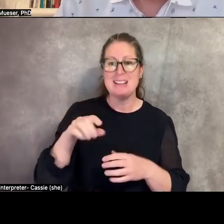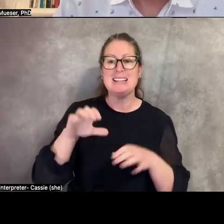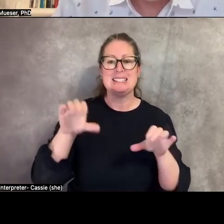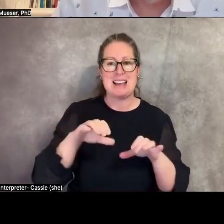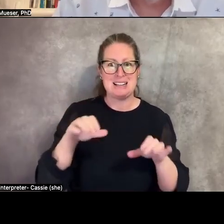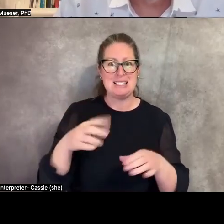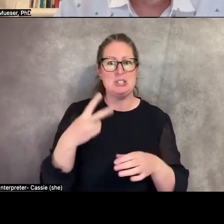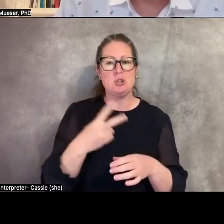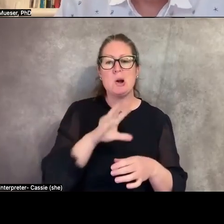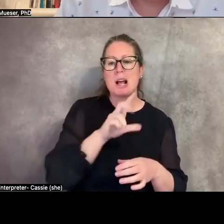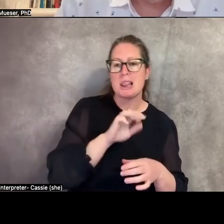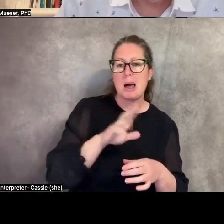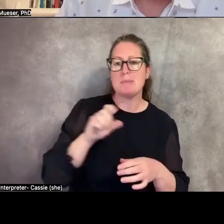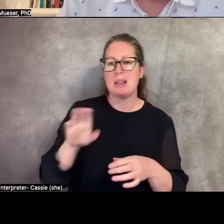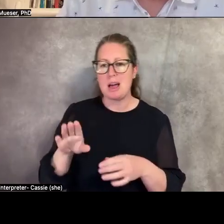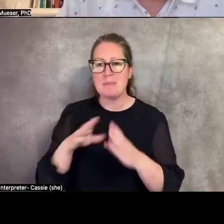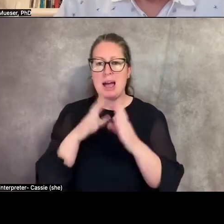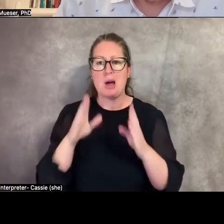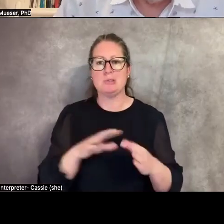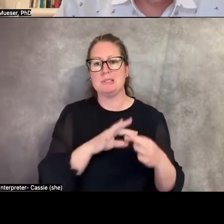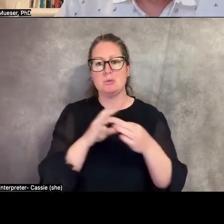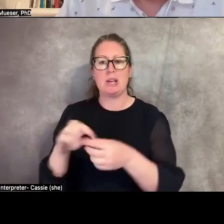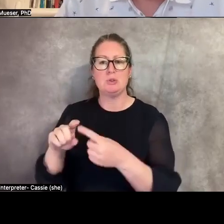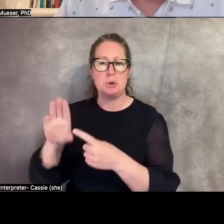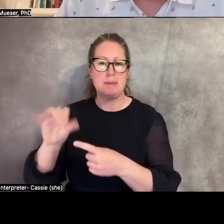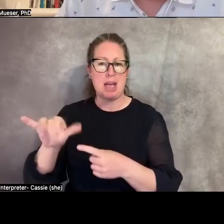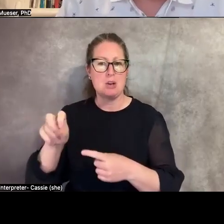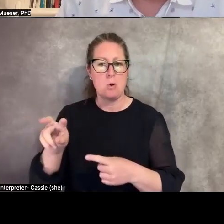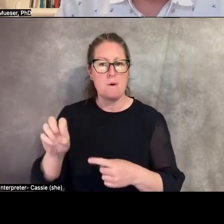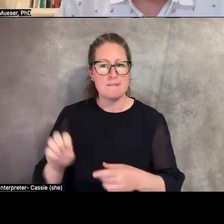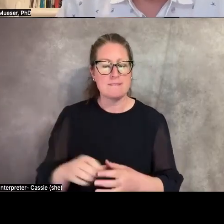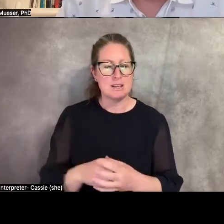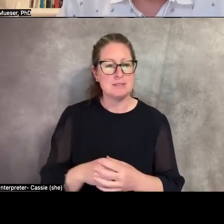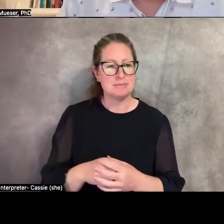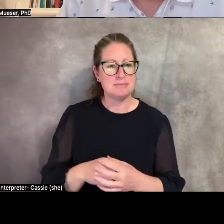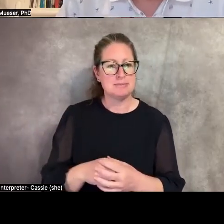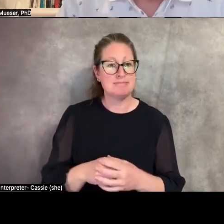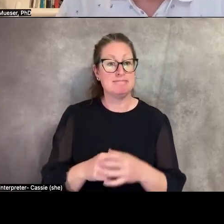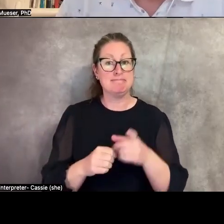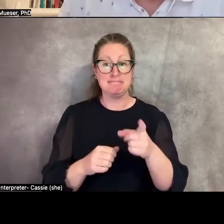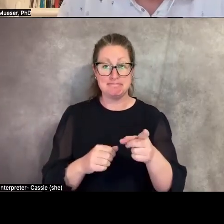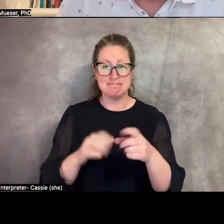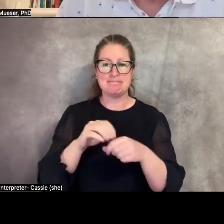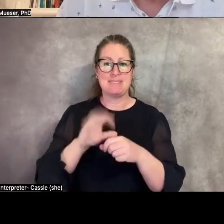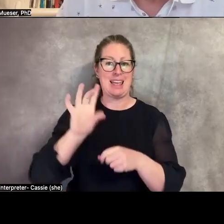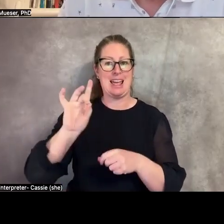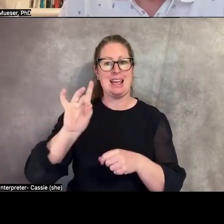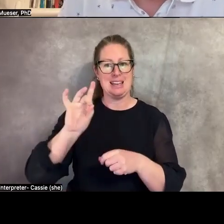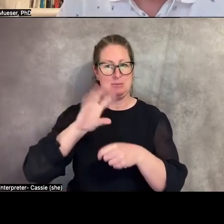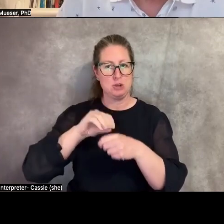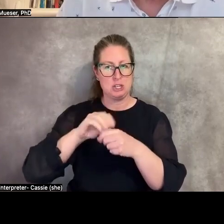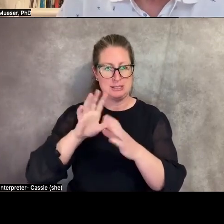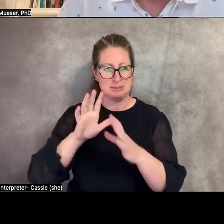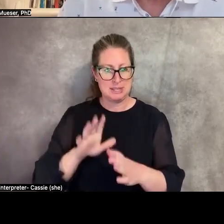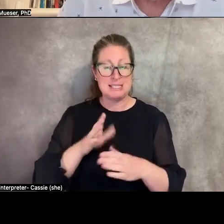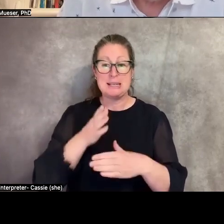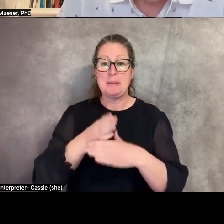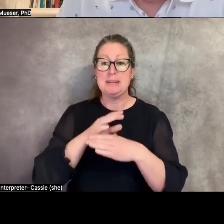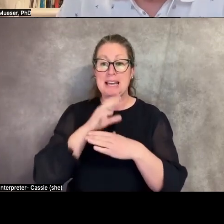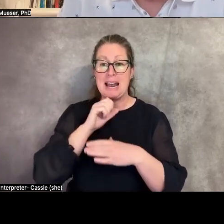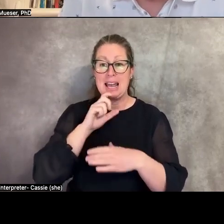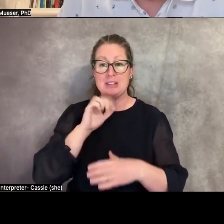of the clubhouses of Baycove. The open feasibility trial involved 8 participants, mean age of